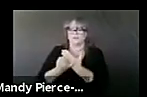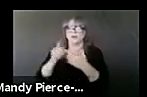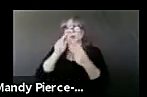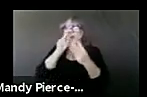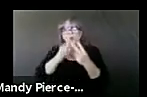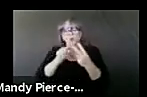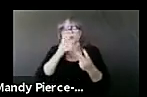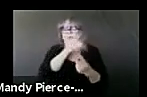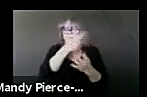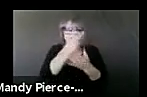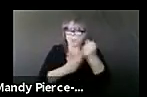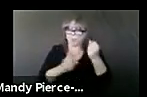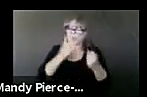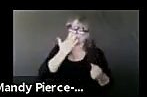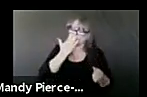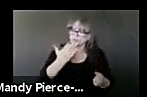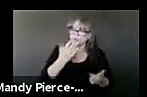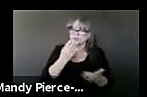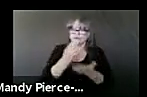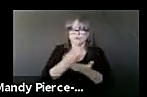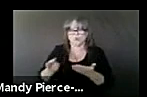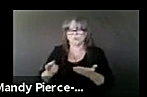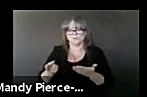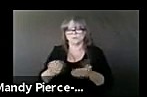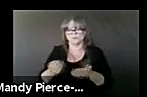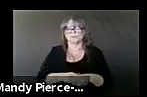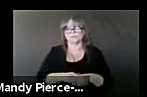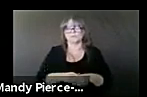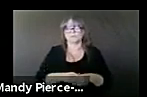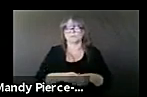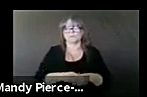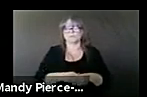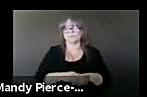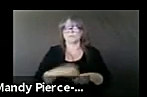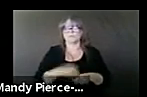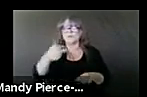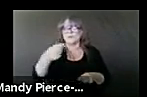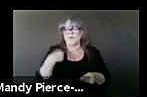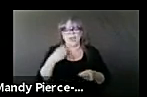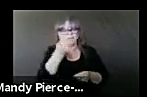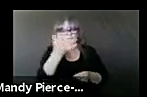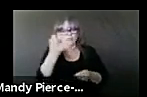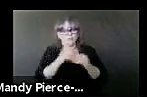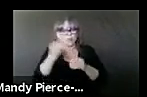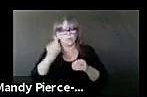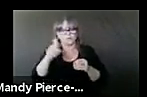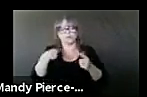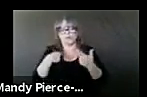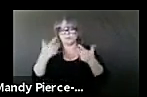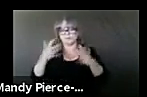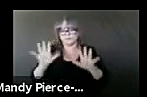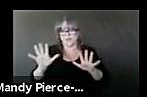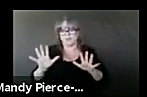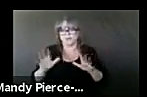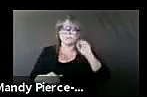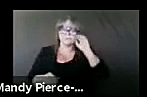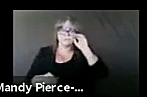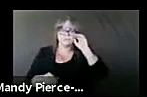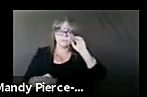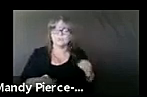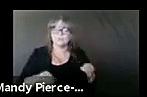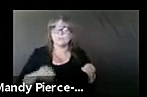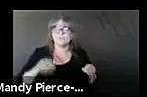more questions. This one is from Mary Shin with the Colorado Springs Gazette. Are coronavirus tests becoming more available? If not,